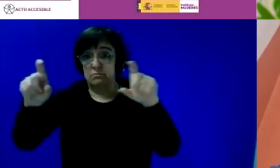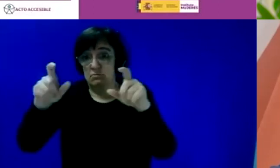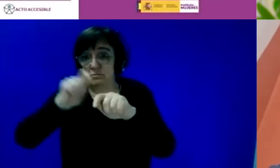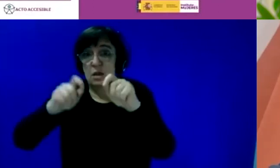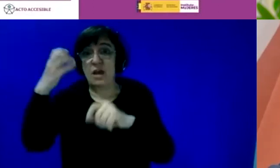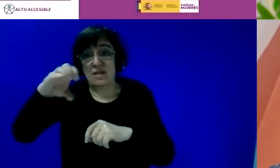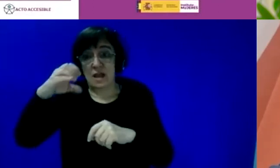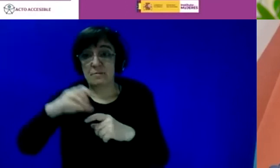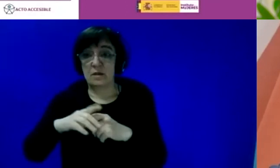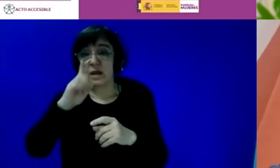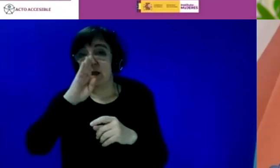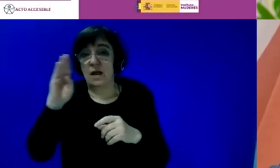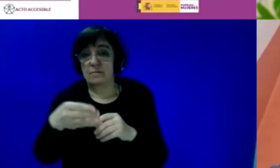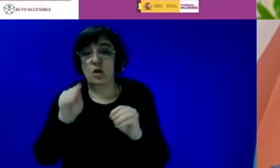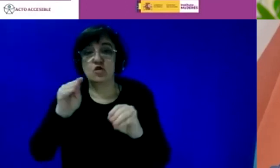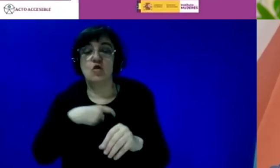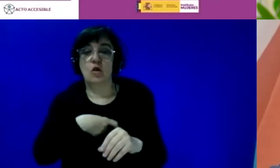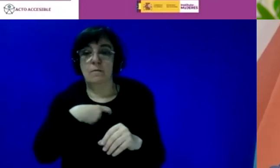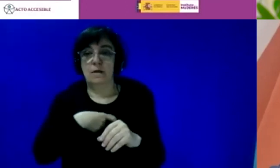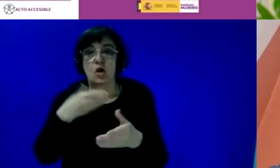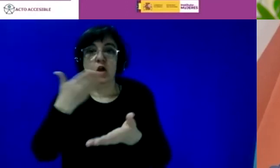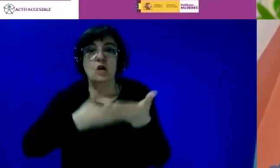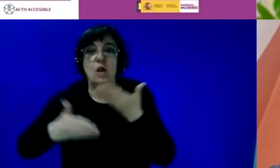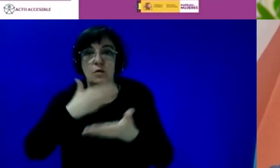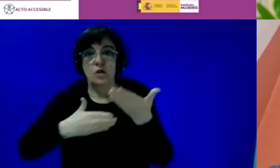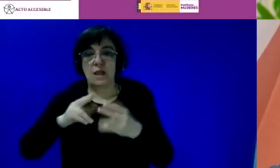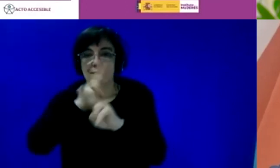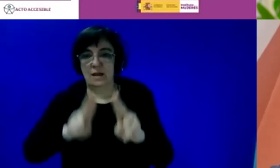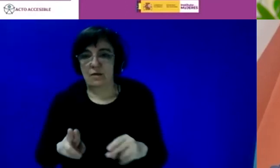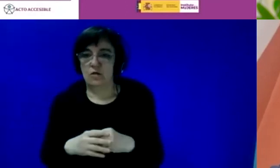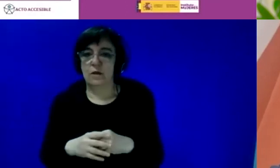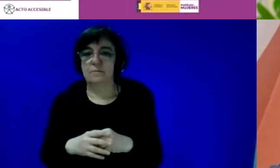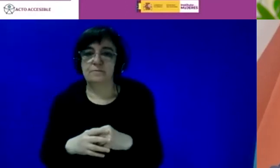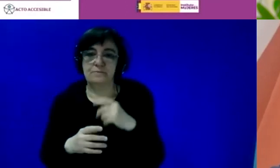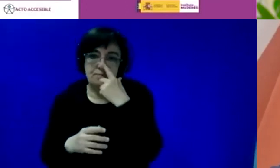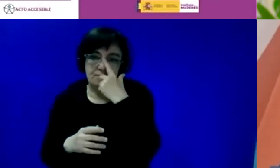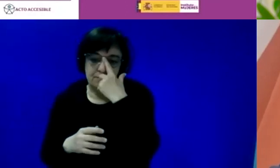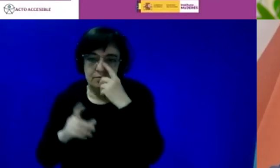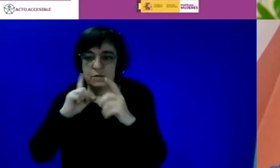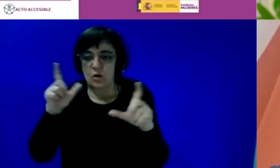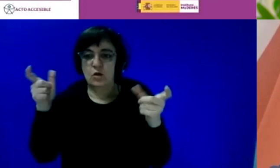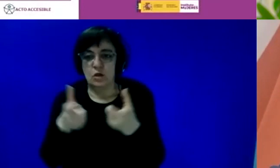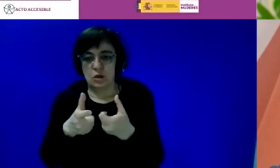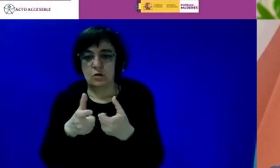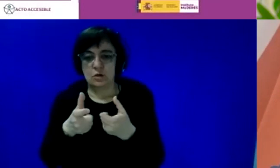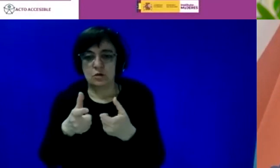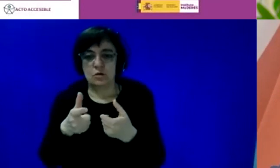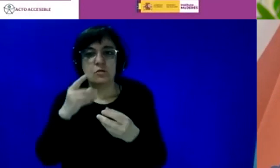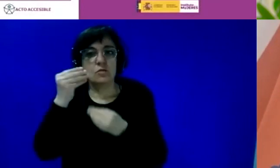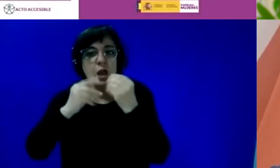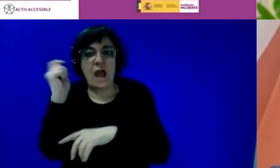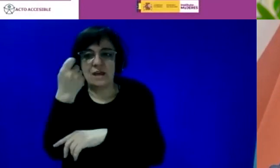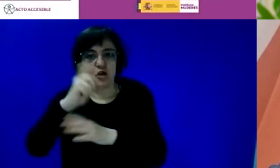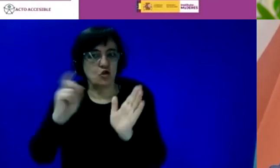2030 Agenda, and CERMI, representing civil society, regarding international cooperation. This